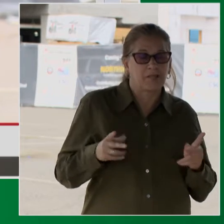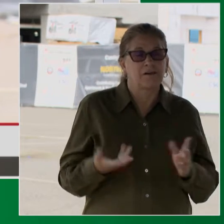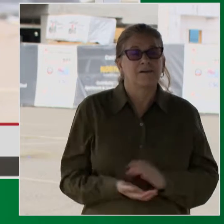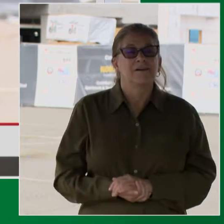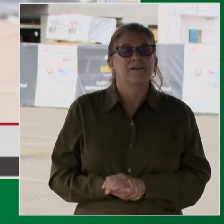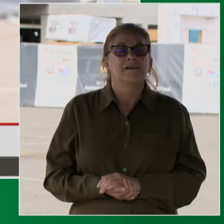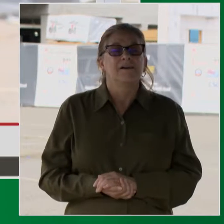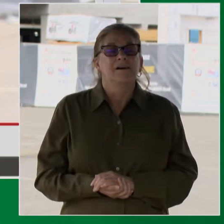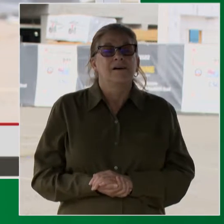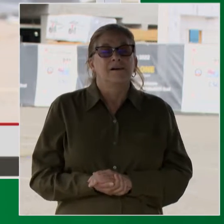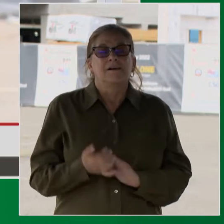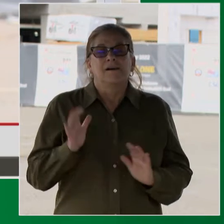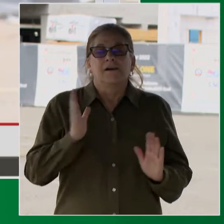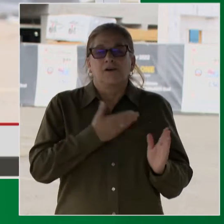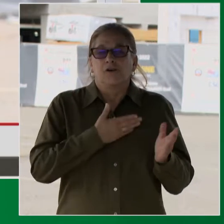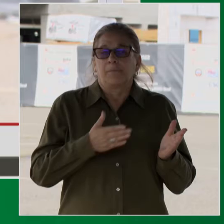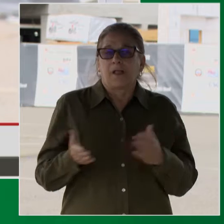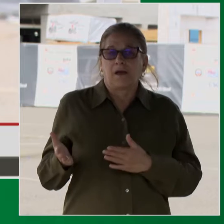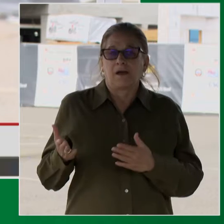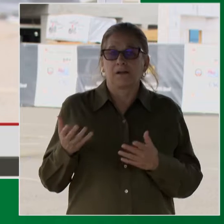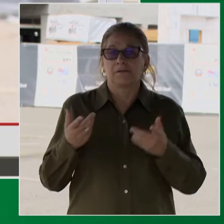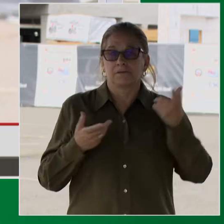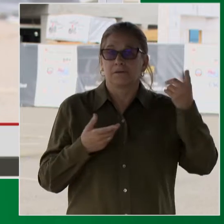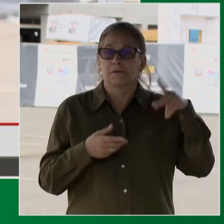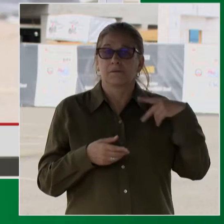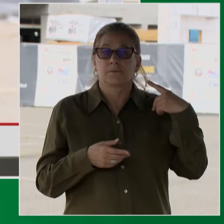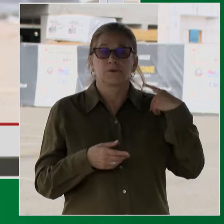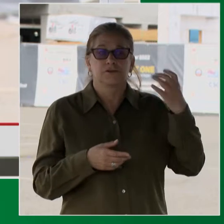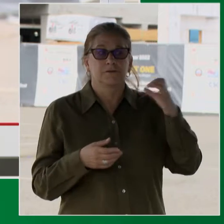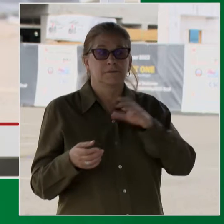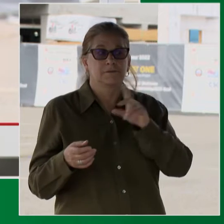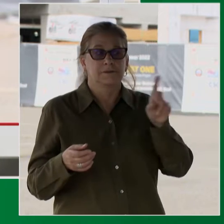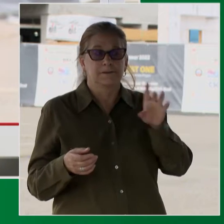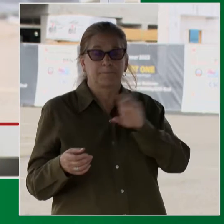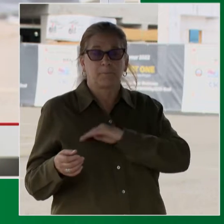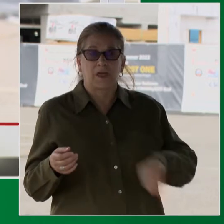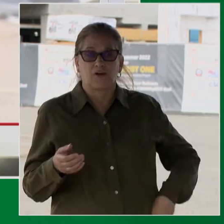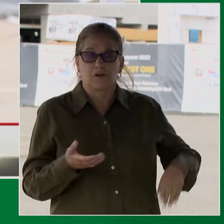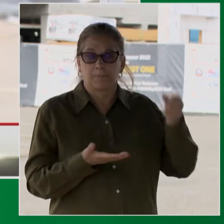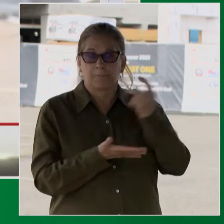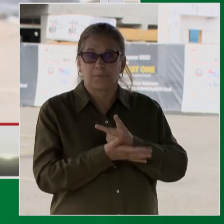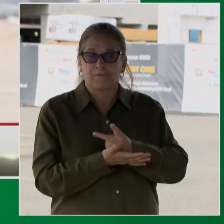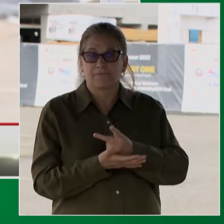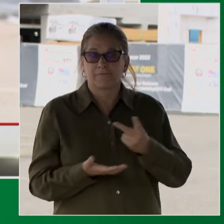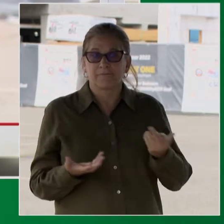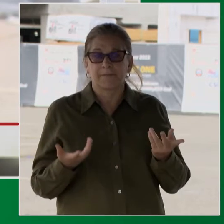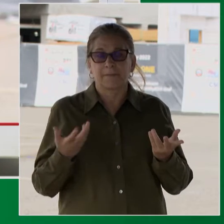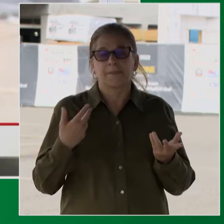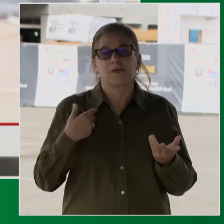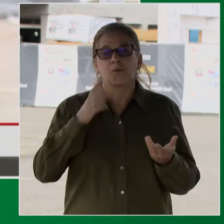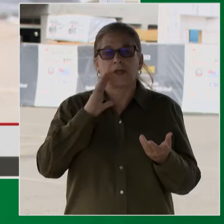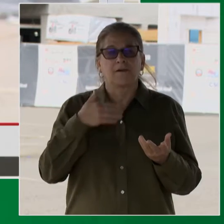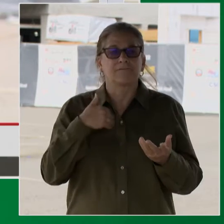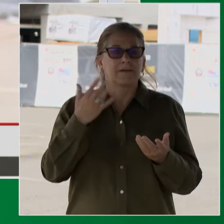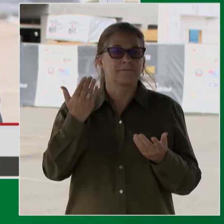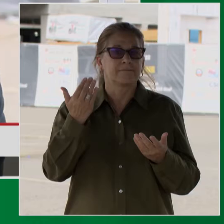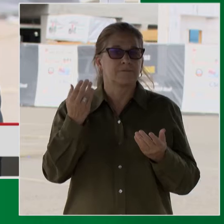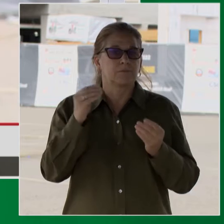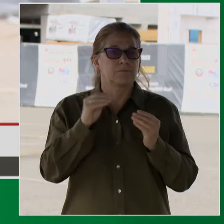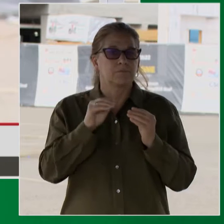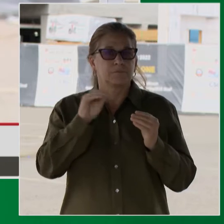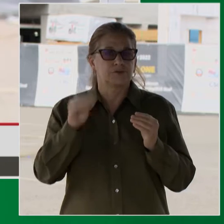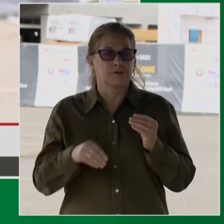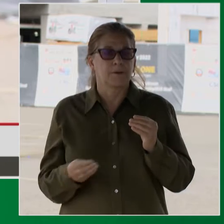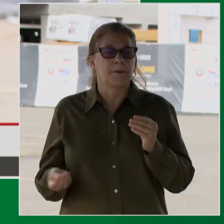was just approved by council a few weeks ago, will unlock, we think, about 15% more development capacity. And a